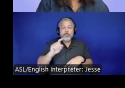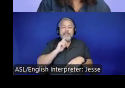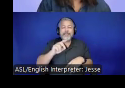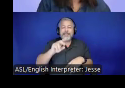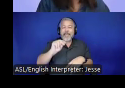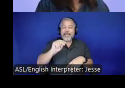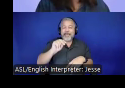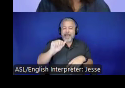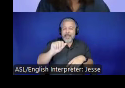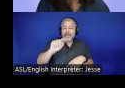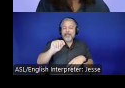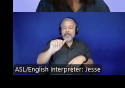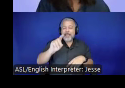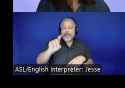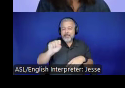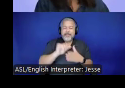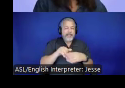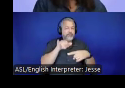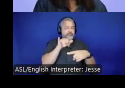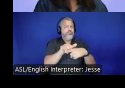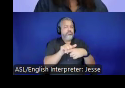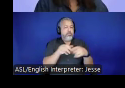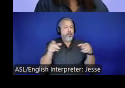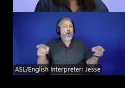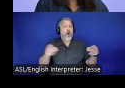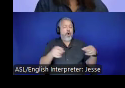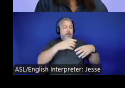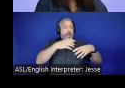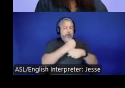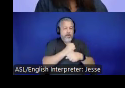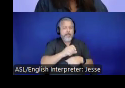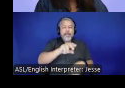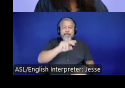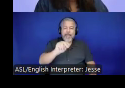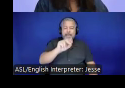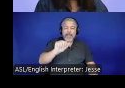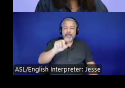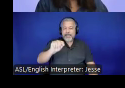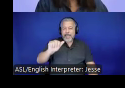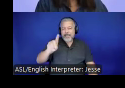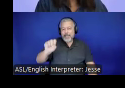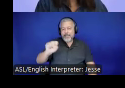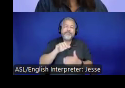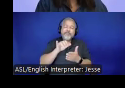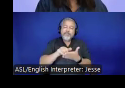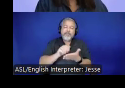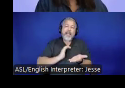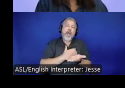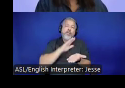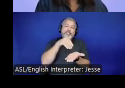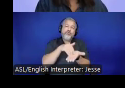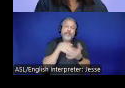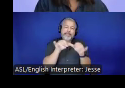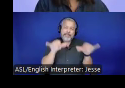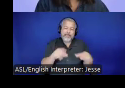acronym it's not applicable to know, but it is our centralized system for tracking AT,